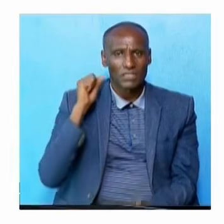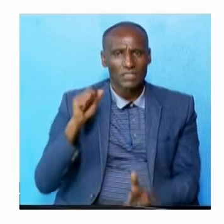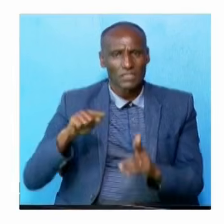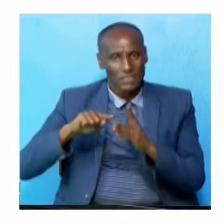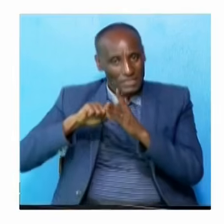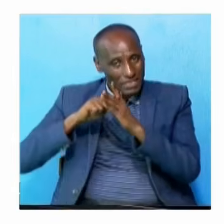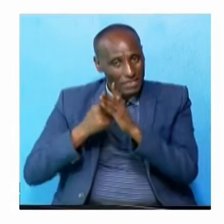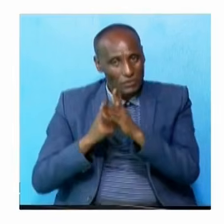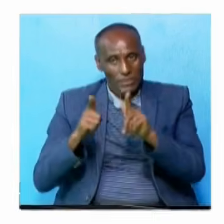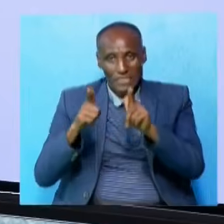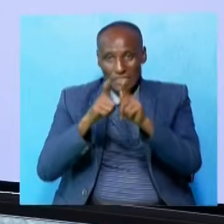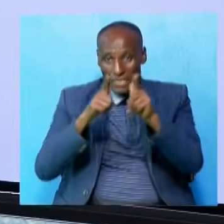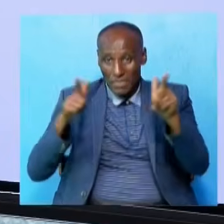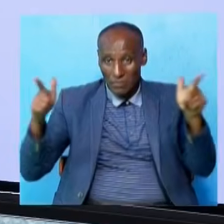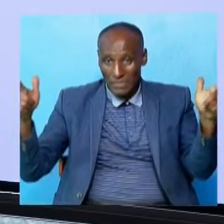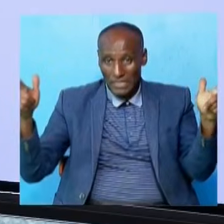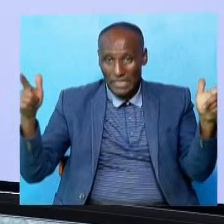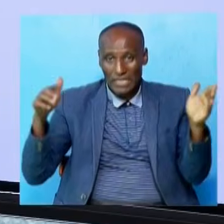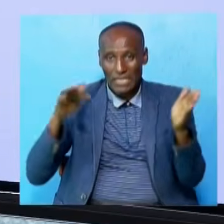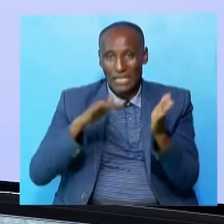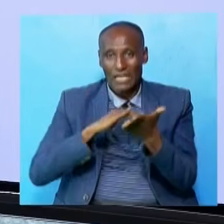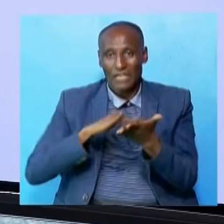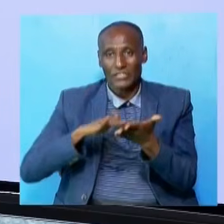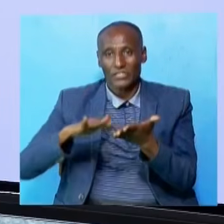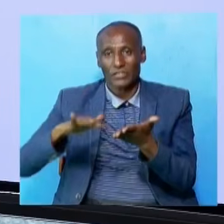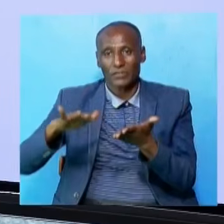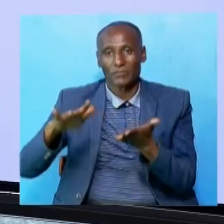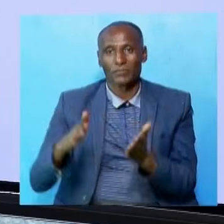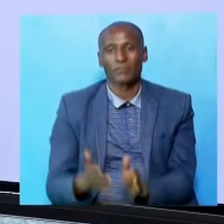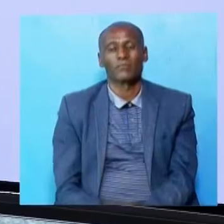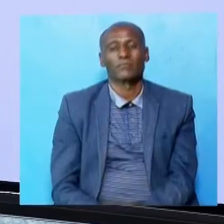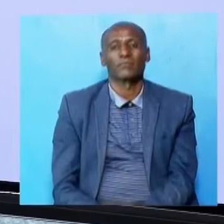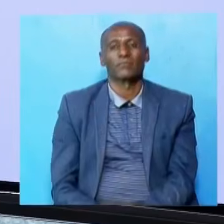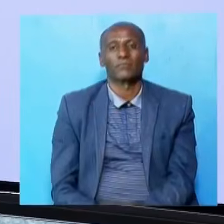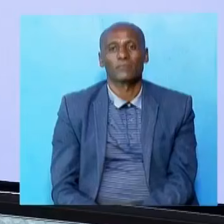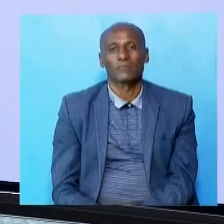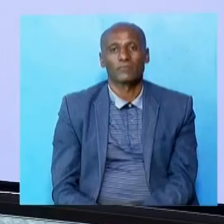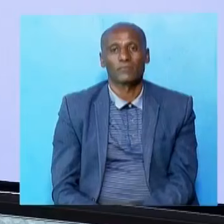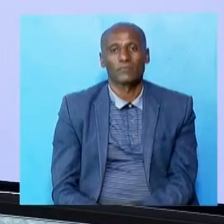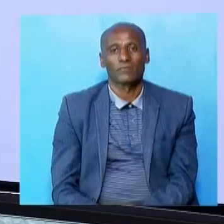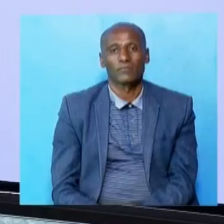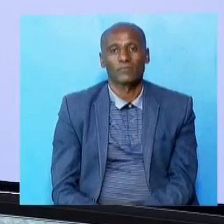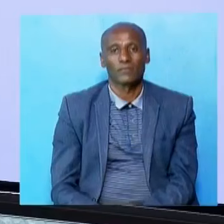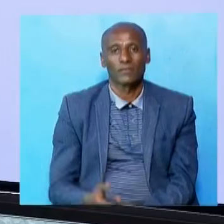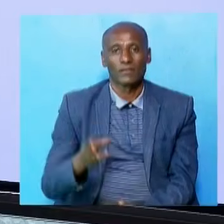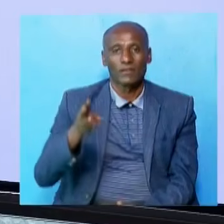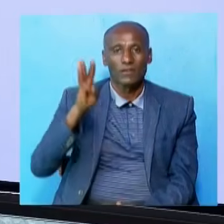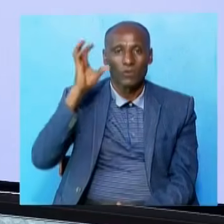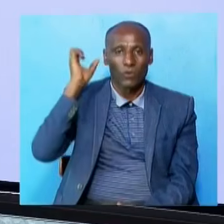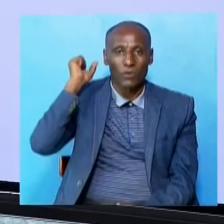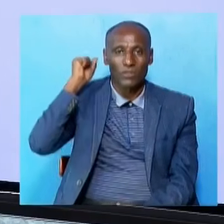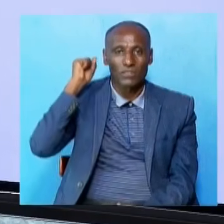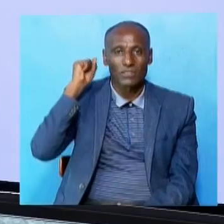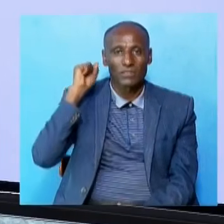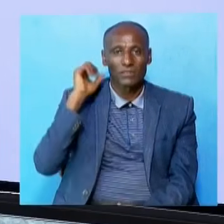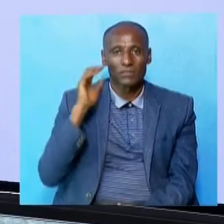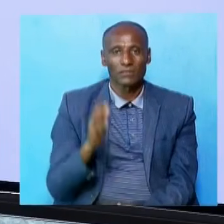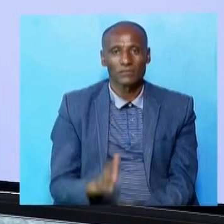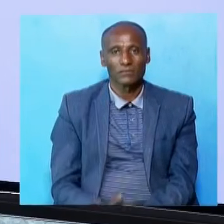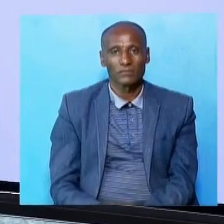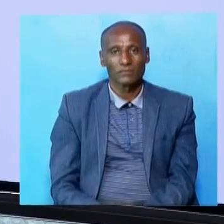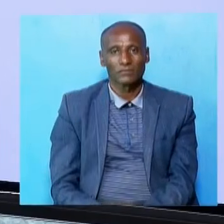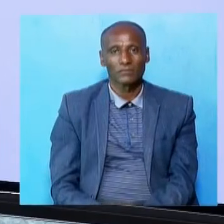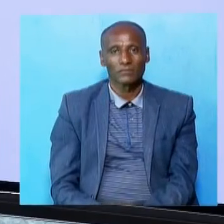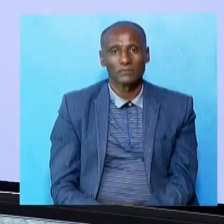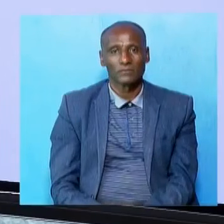a sentence, our word starts with what? Capital letter. Good. Was, yeah? Then what comes after